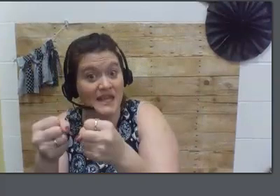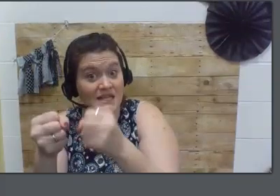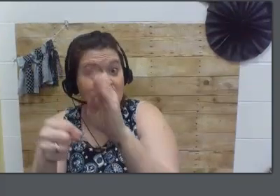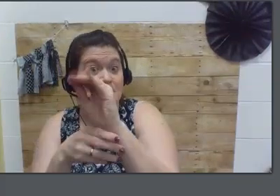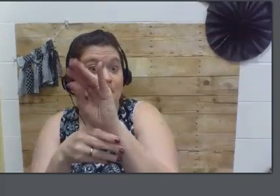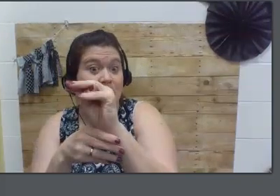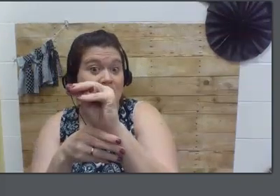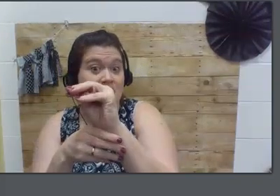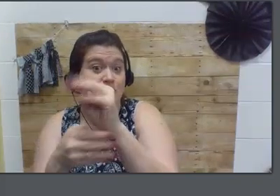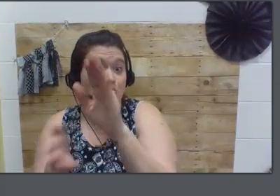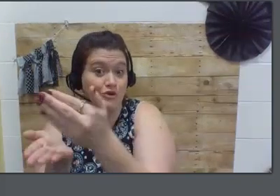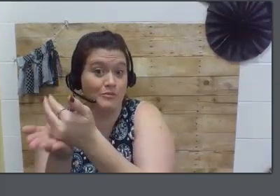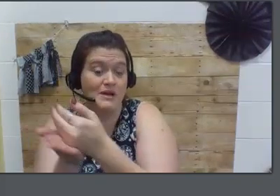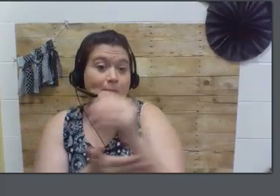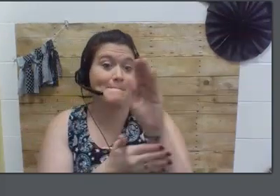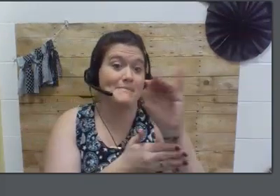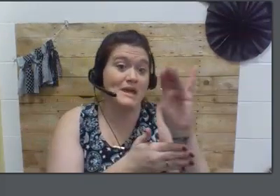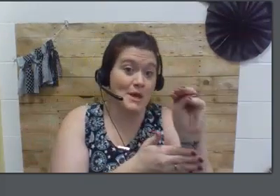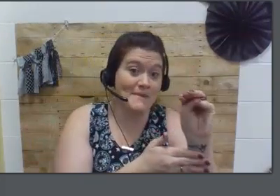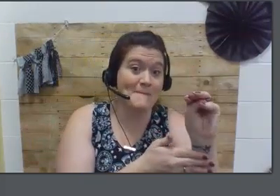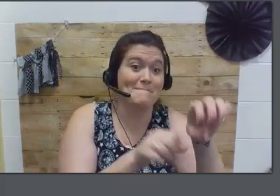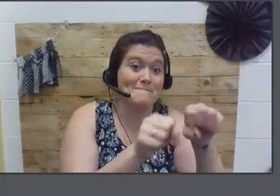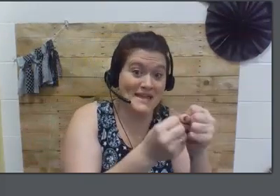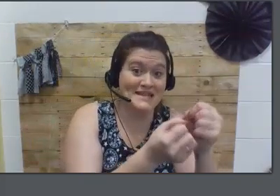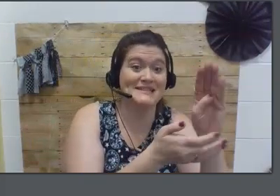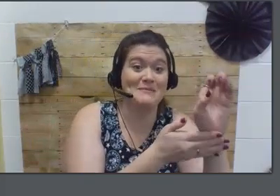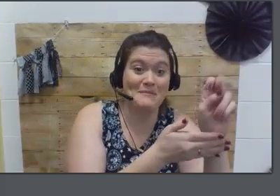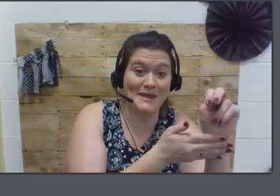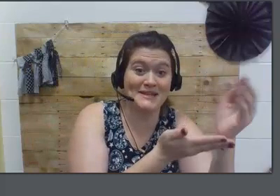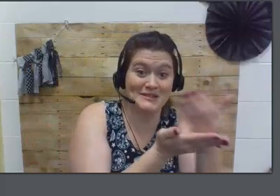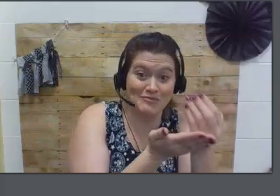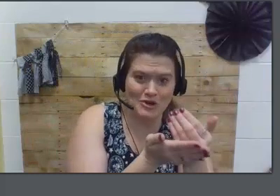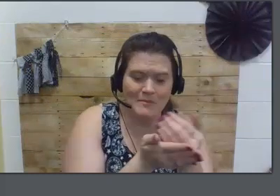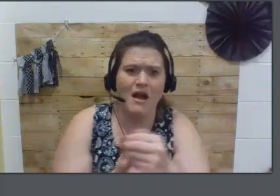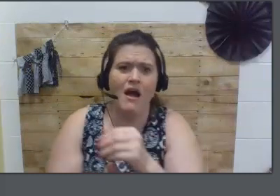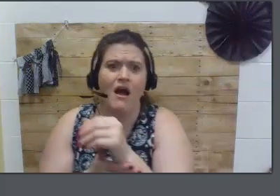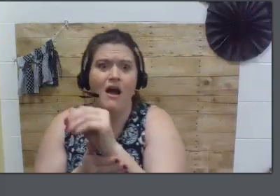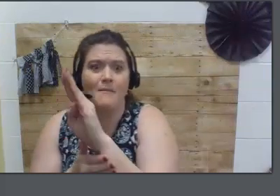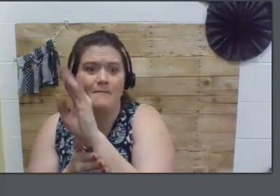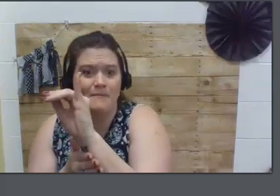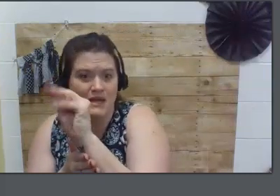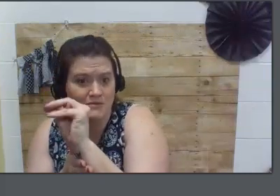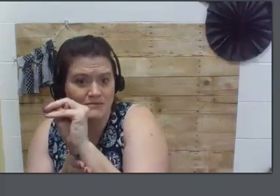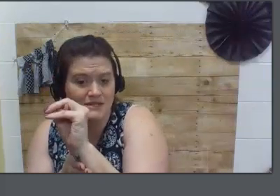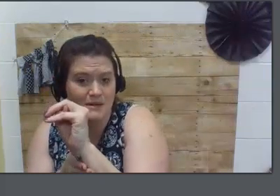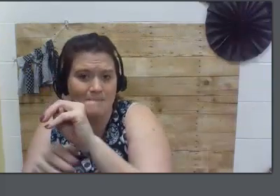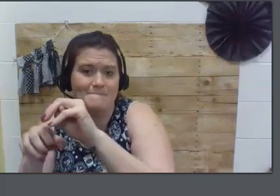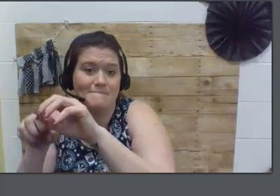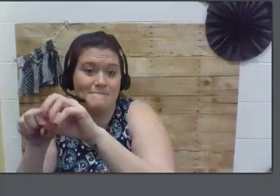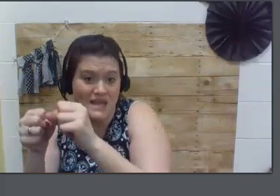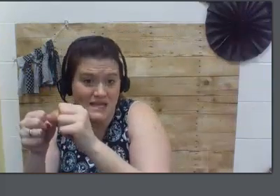Bim bends Ben's broom. Bim bends Ben's broom.